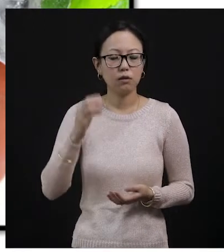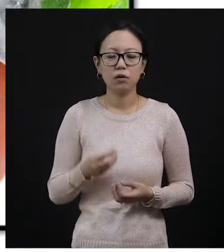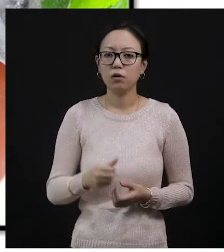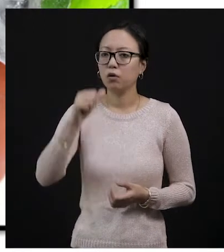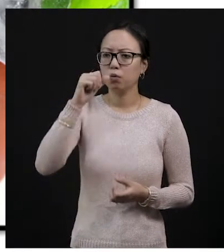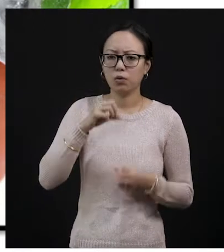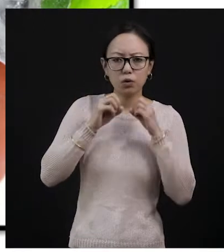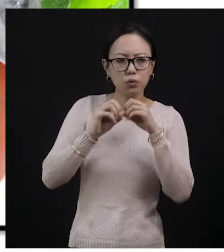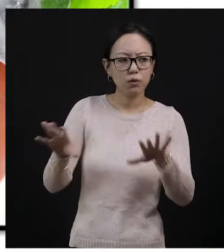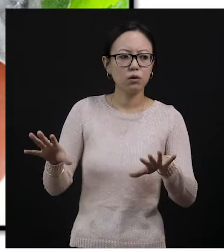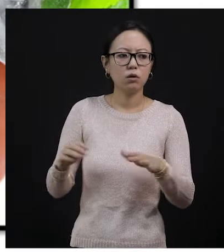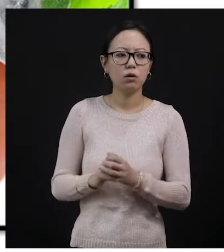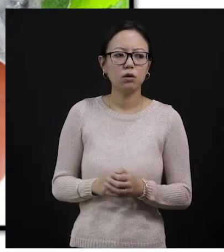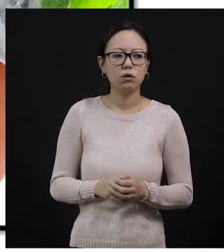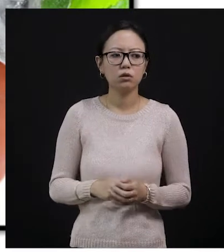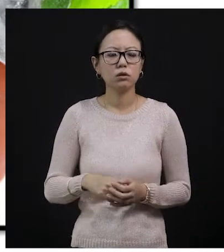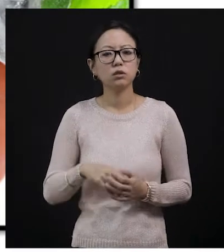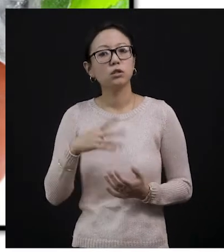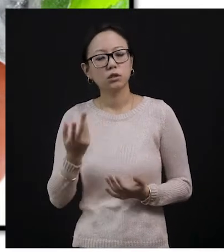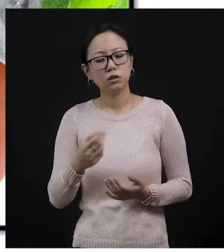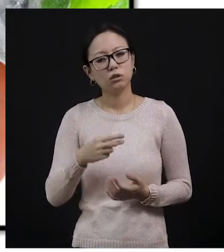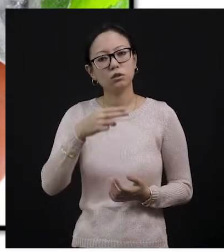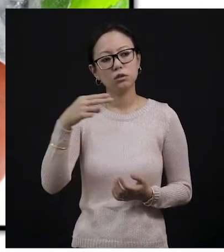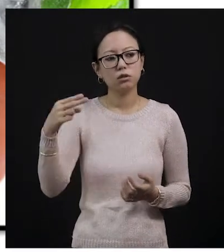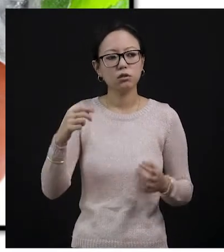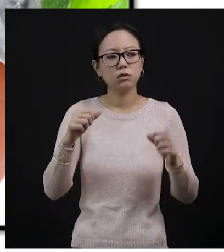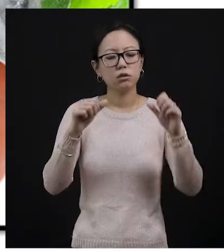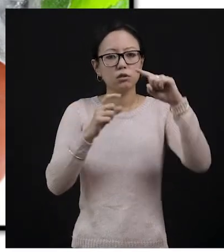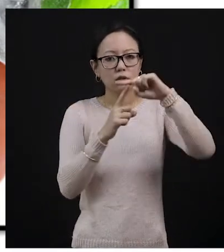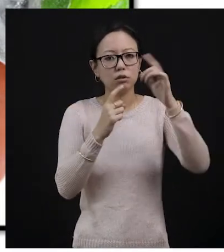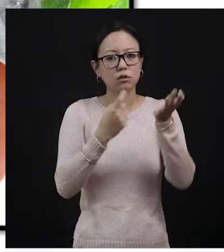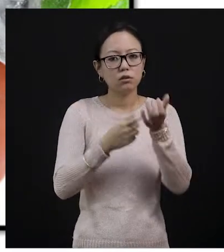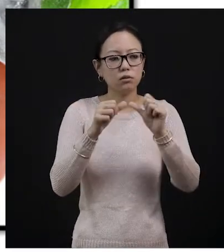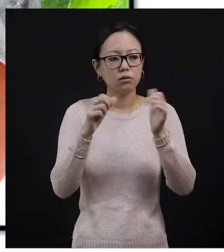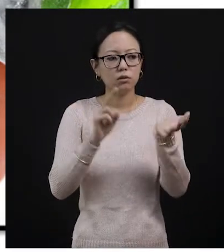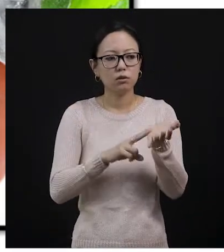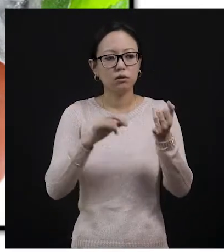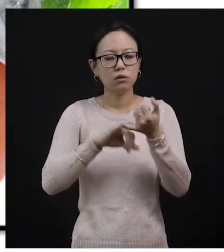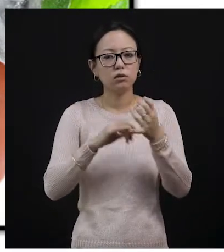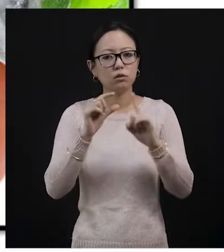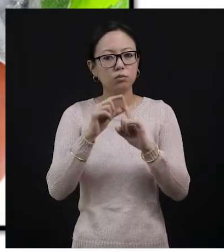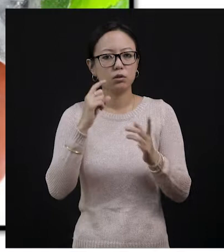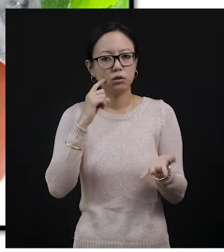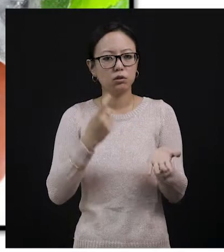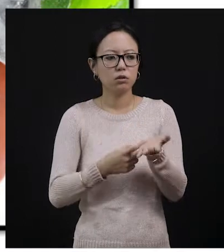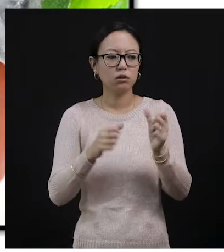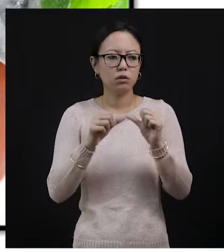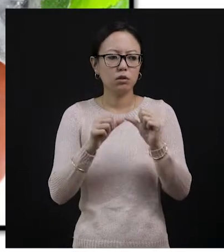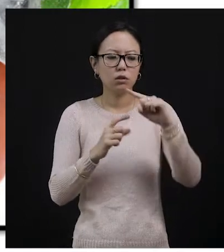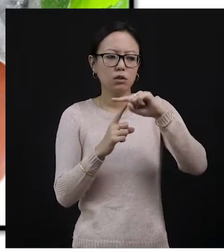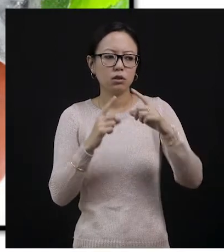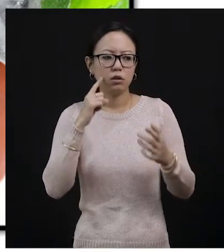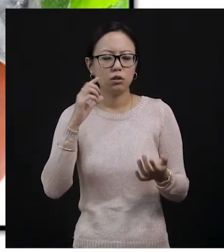called transpiration. Now, plants release a lot of water during this process.